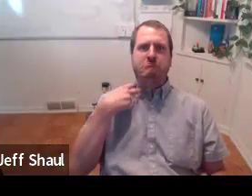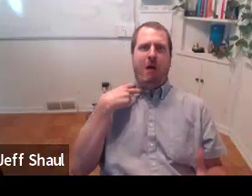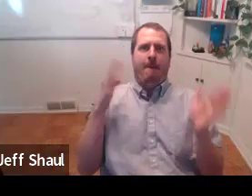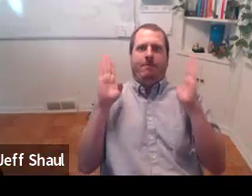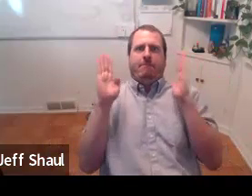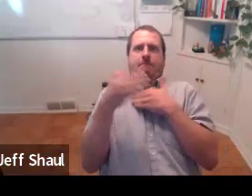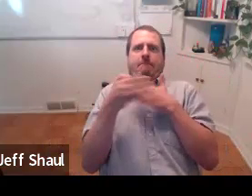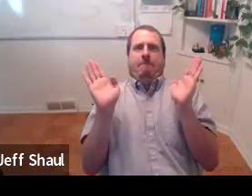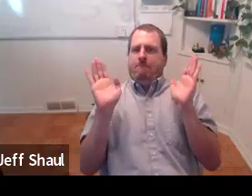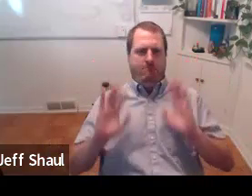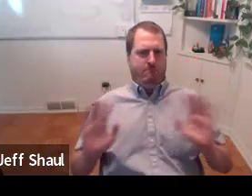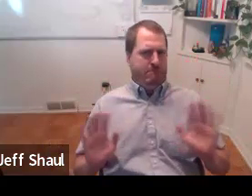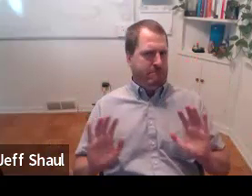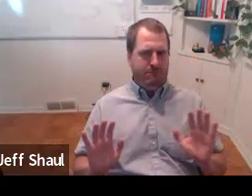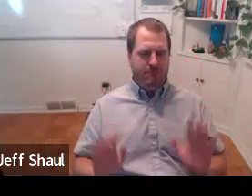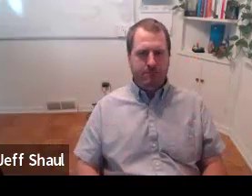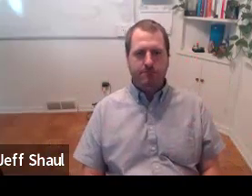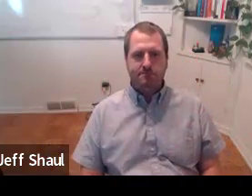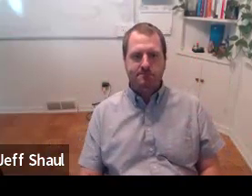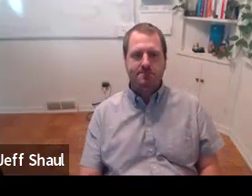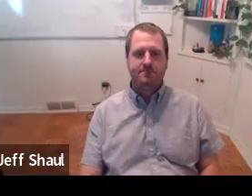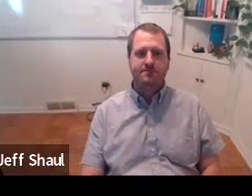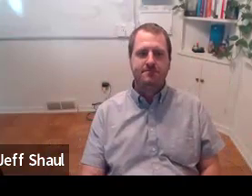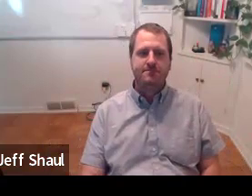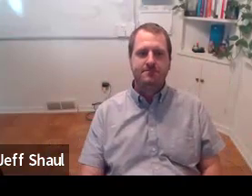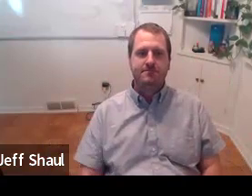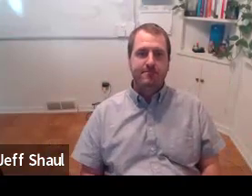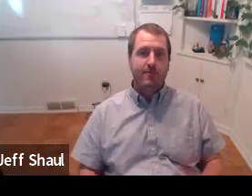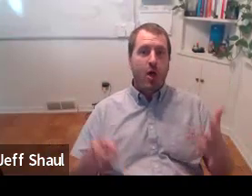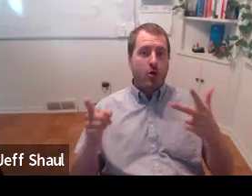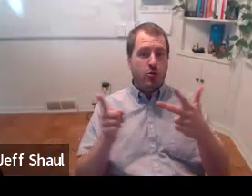not feel that they're stuck in there in this box.